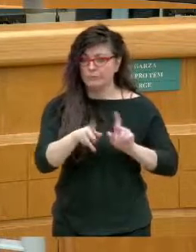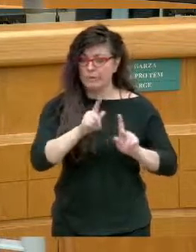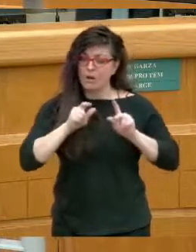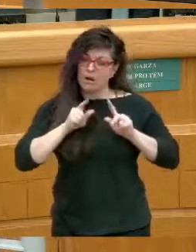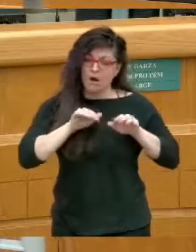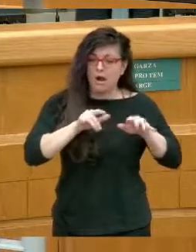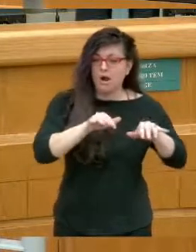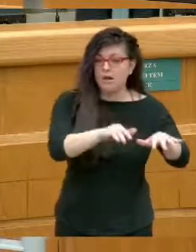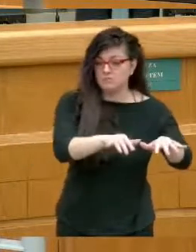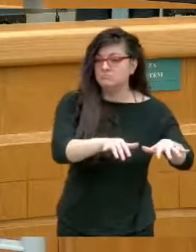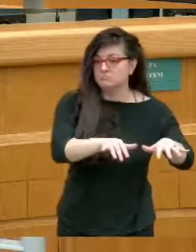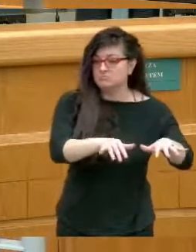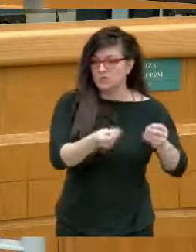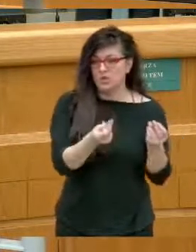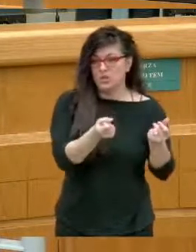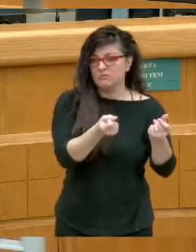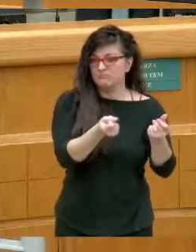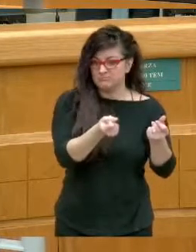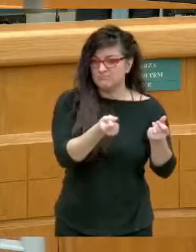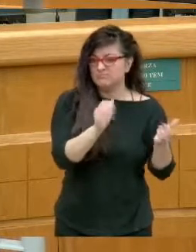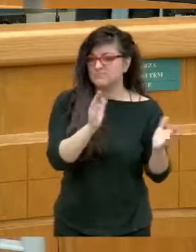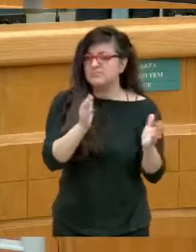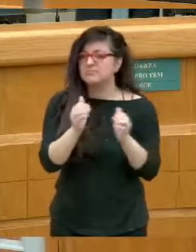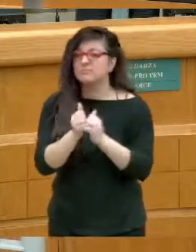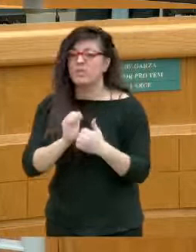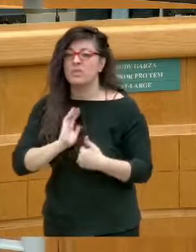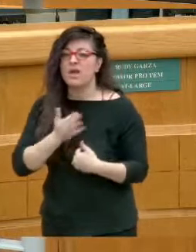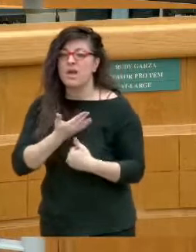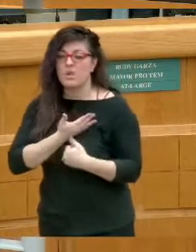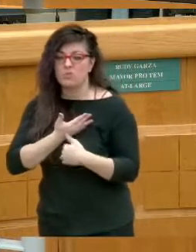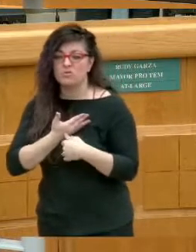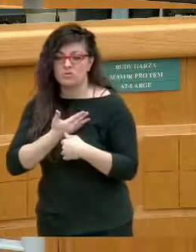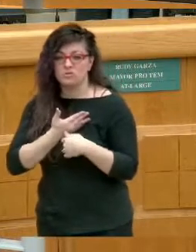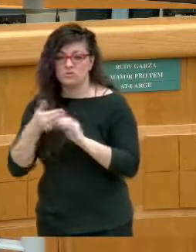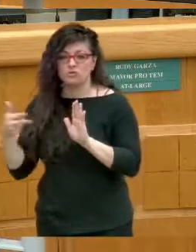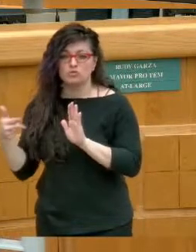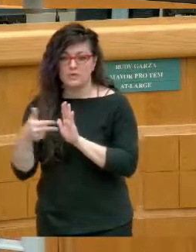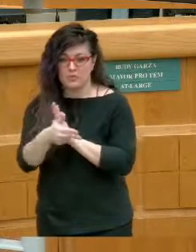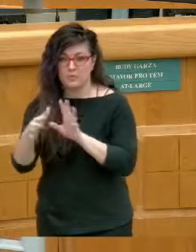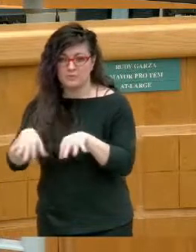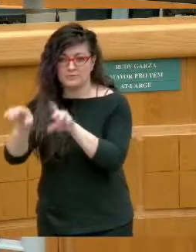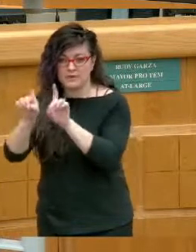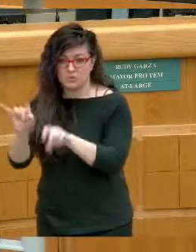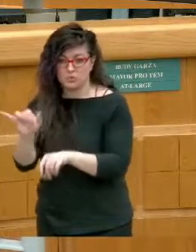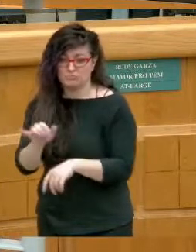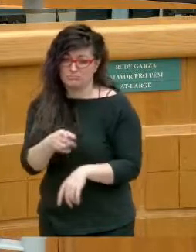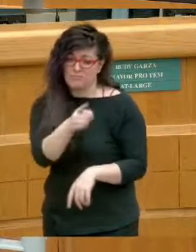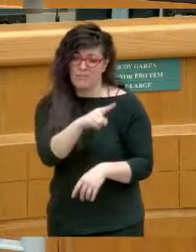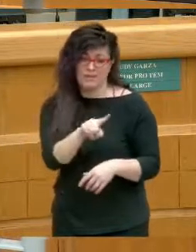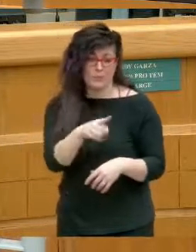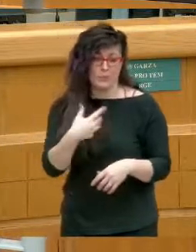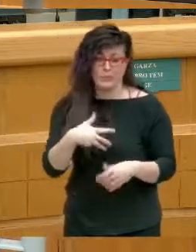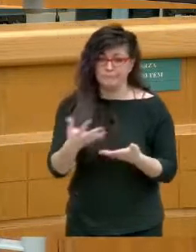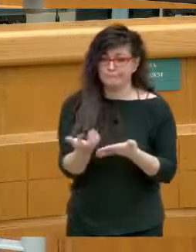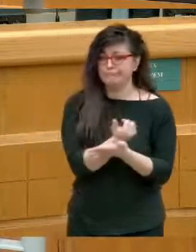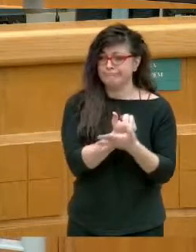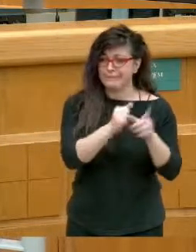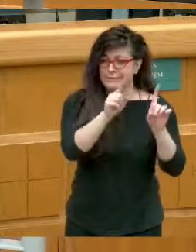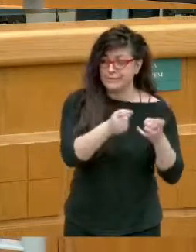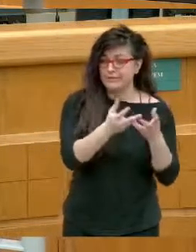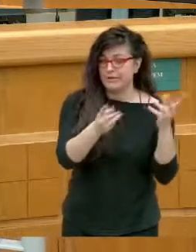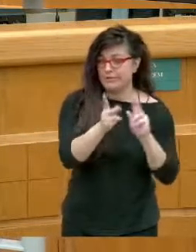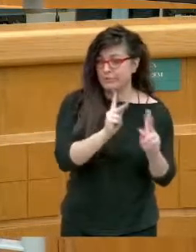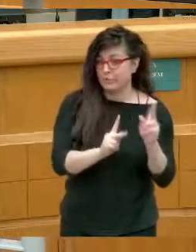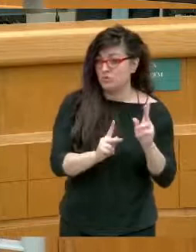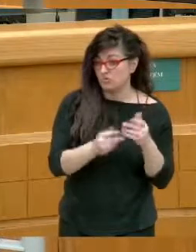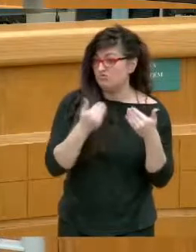It's quick, and they've been testing a lot of folks. So take advantage of that if you fit those